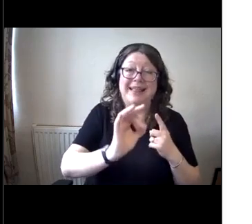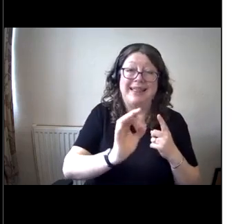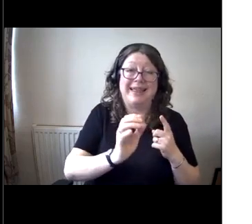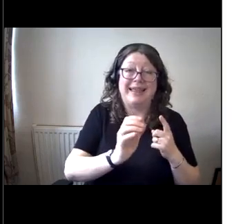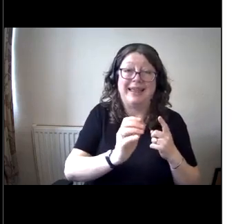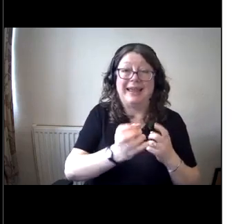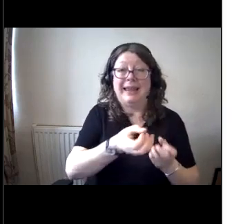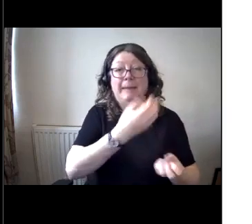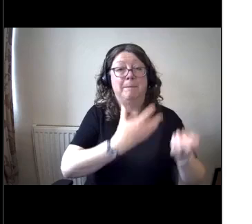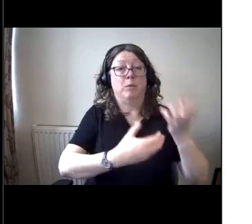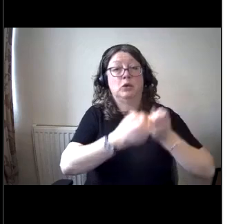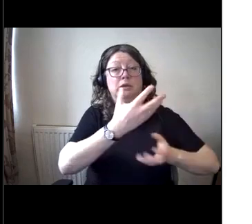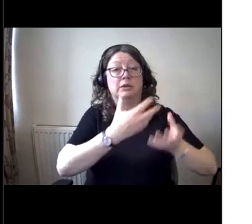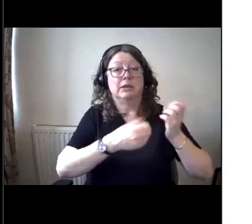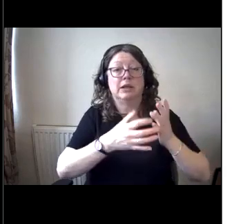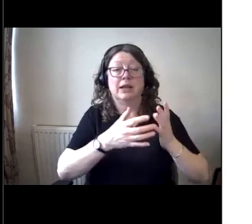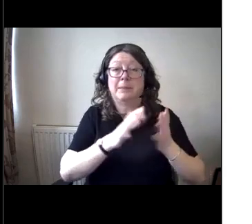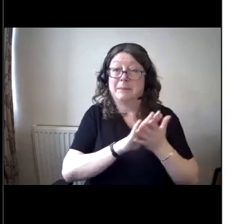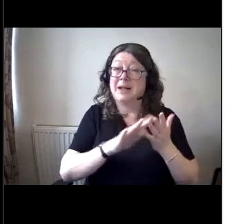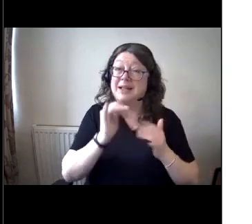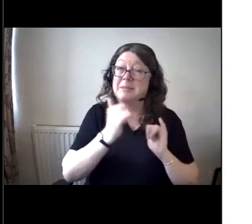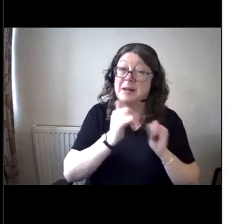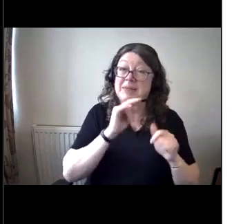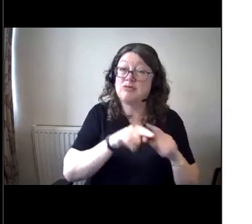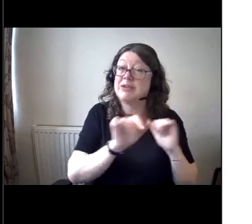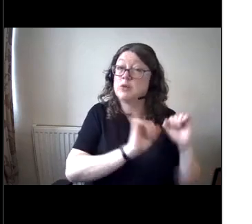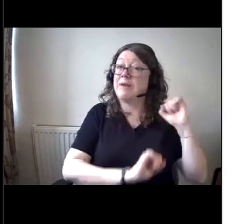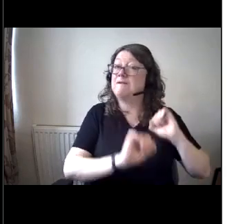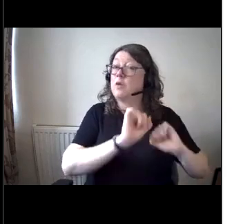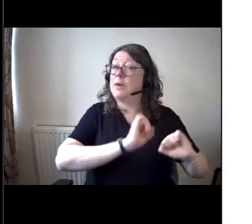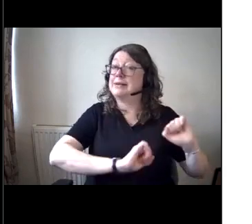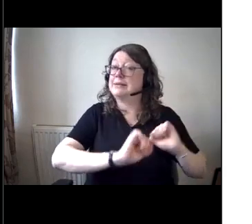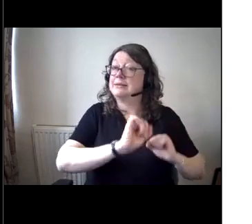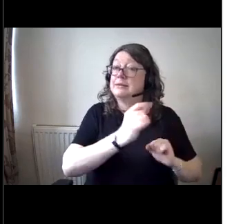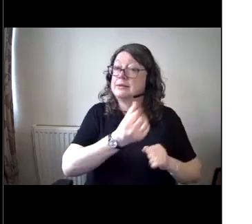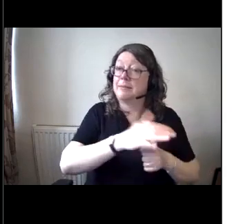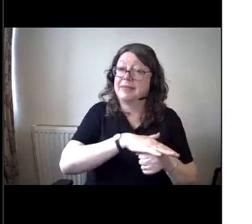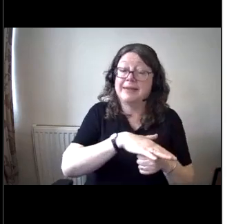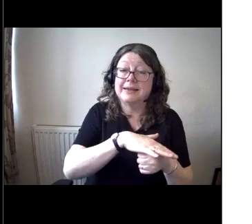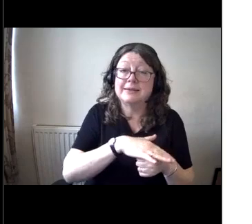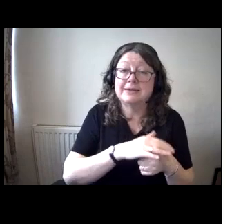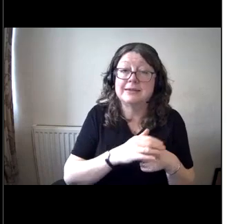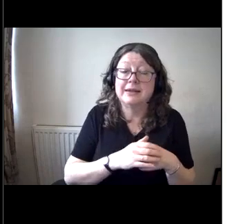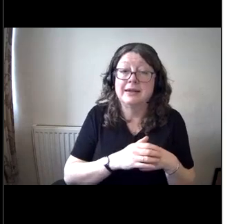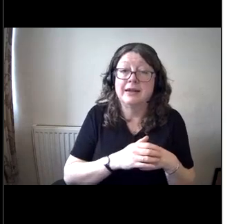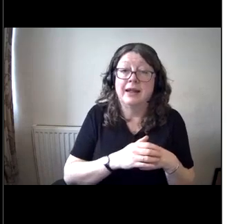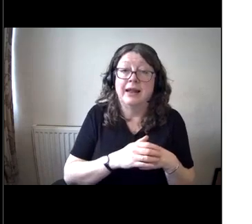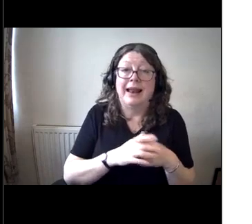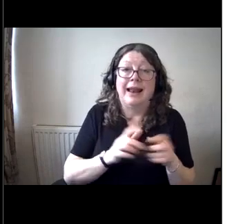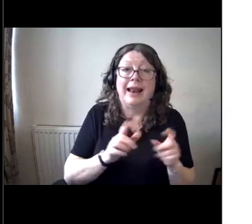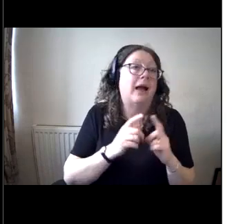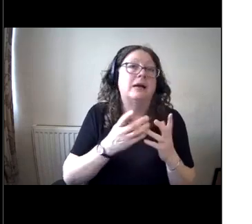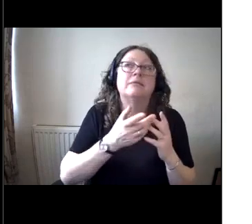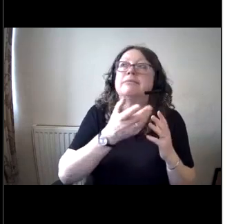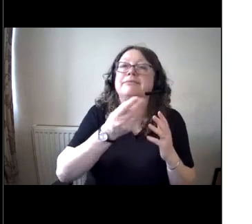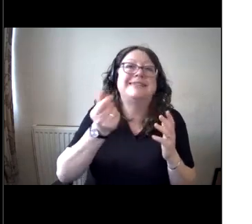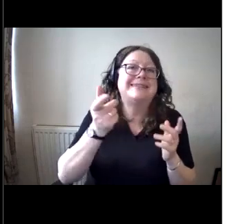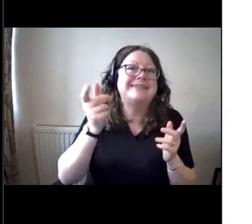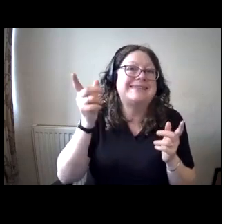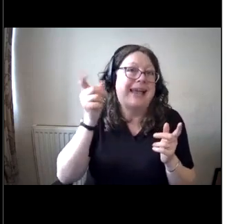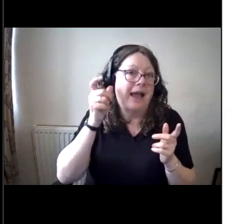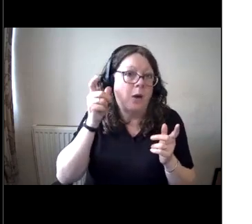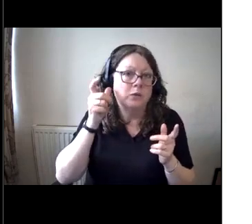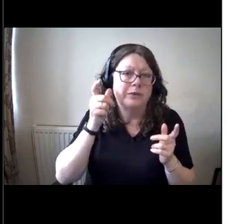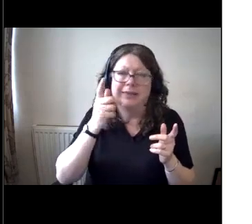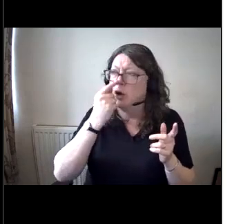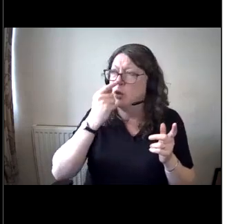try to avoid certain types of sensory inputs. So things like, you know, they may hear sounds from very far away. They